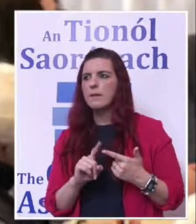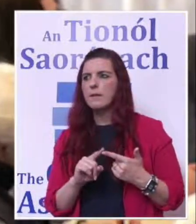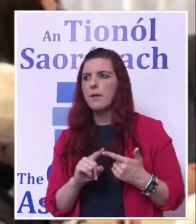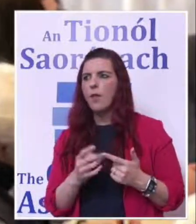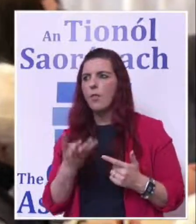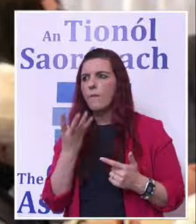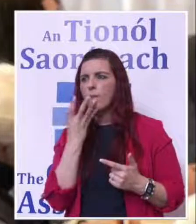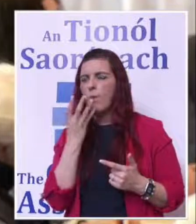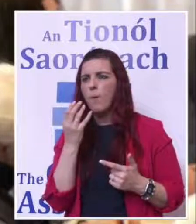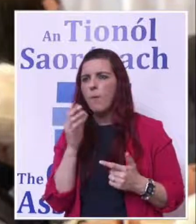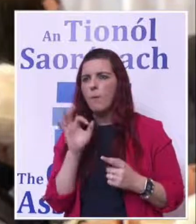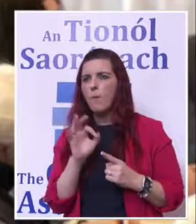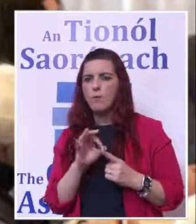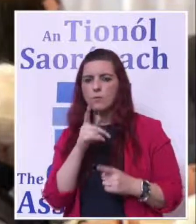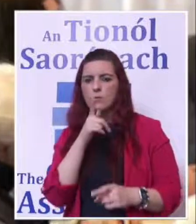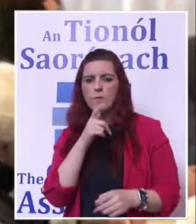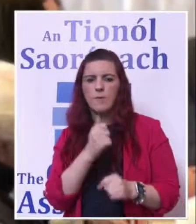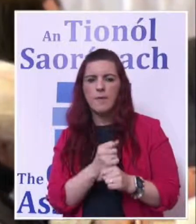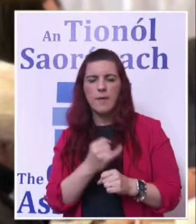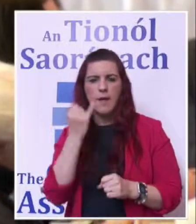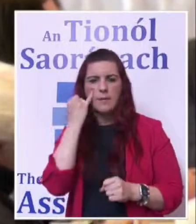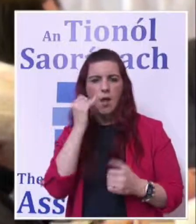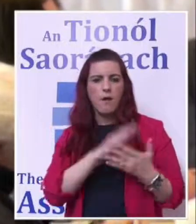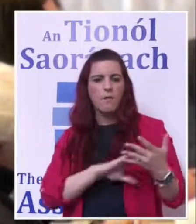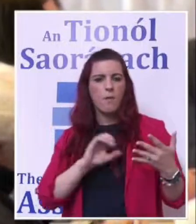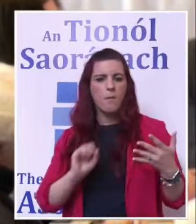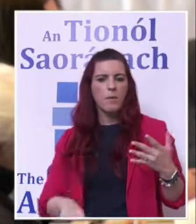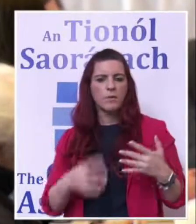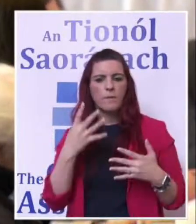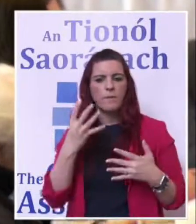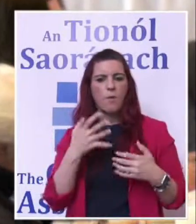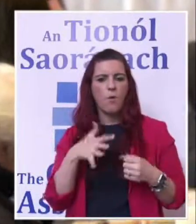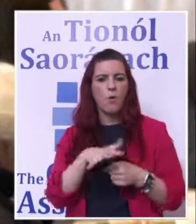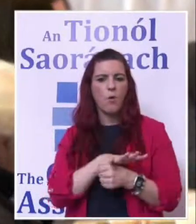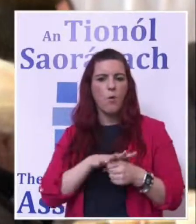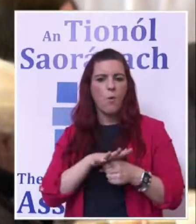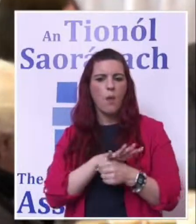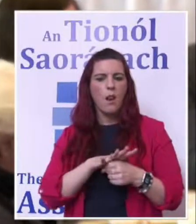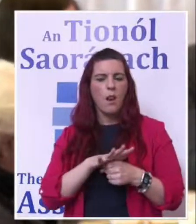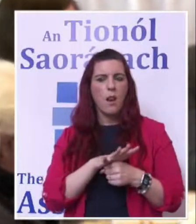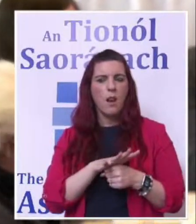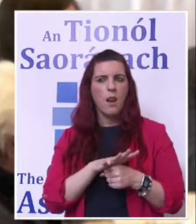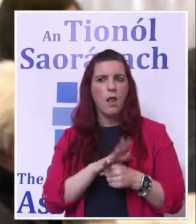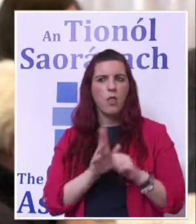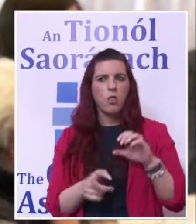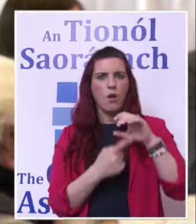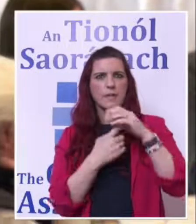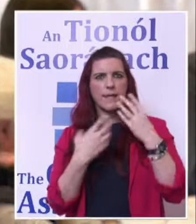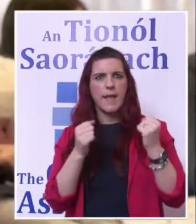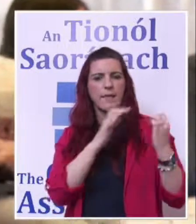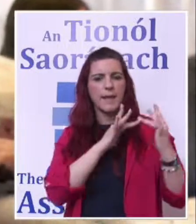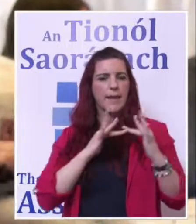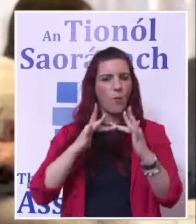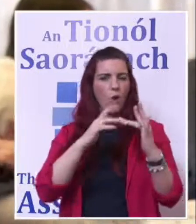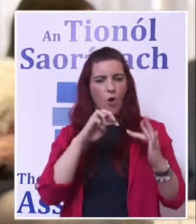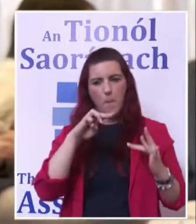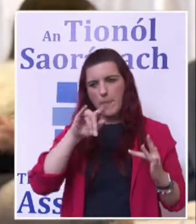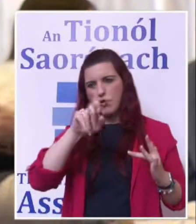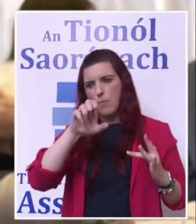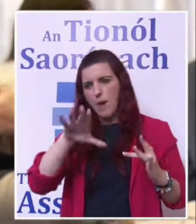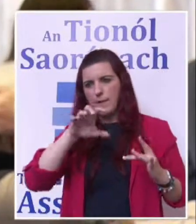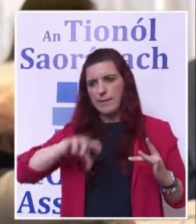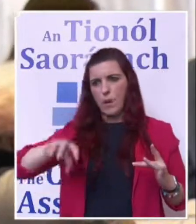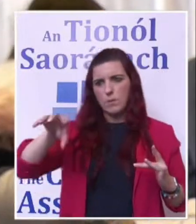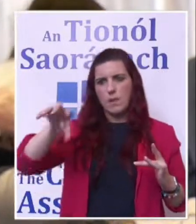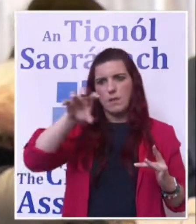about the idea of abolishing the 4 local authorities and having networked metropolitan councils, I think you mentioned the Howth Malahide Area